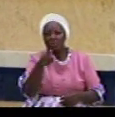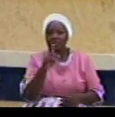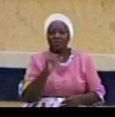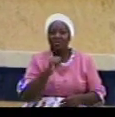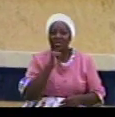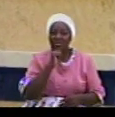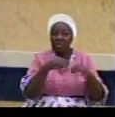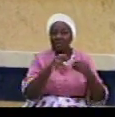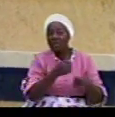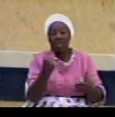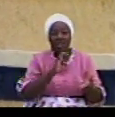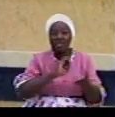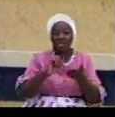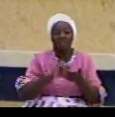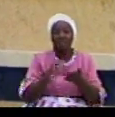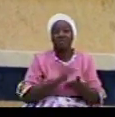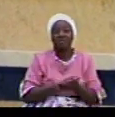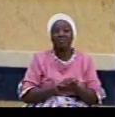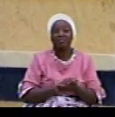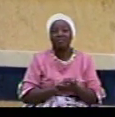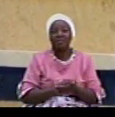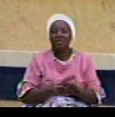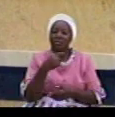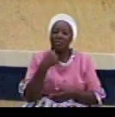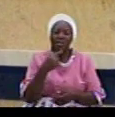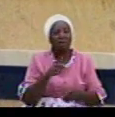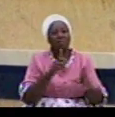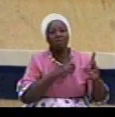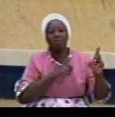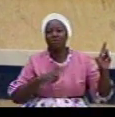an excuse. You say, Lord,